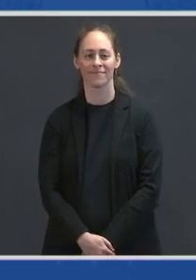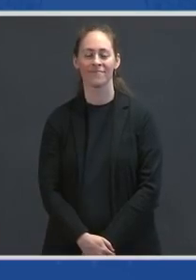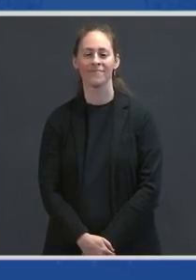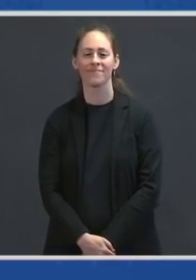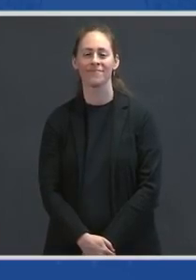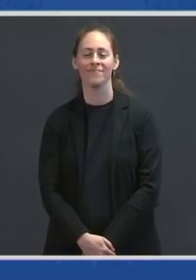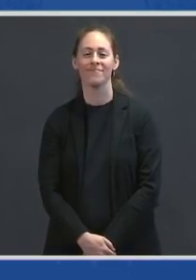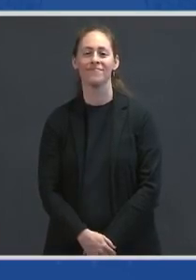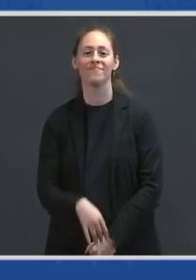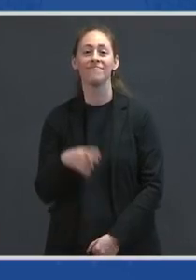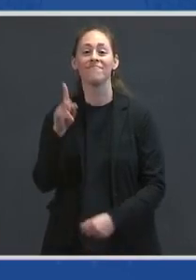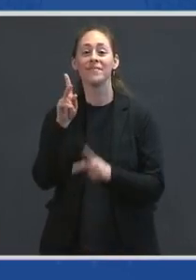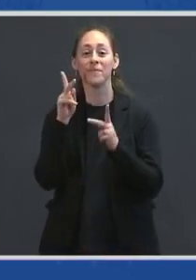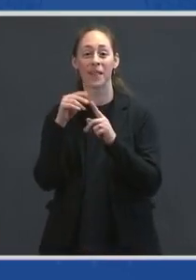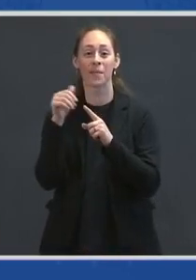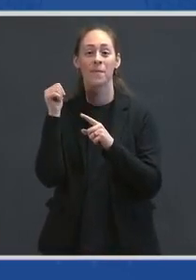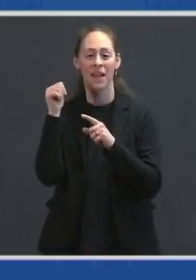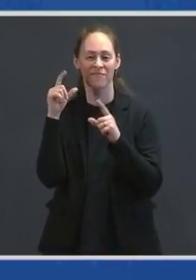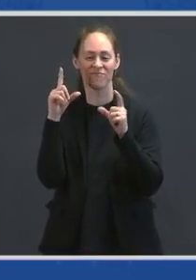Put it in there.